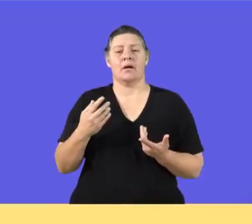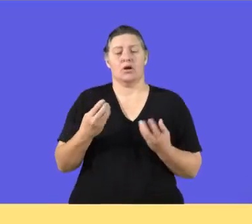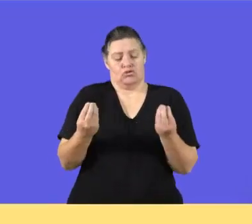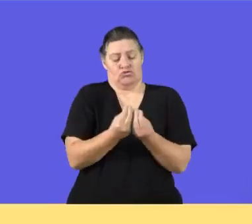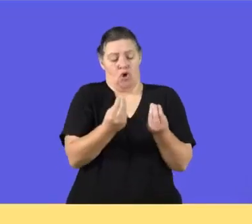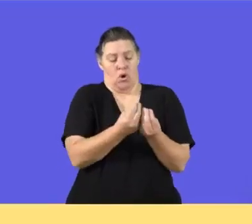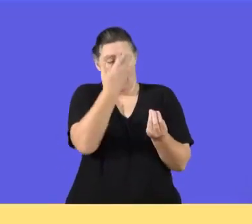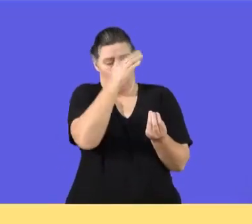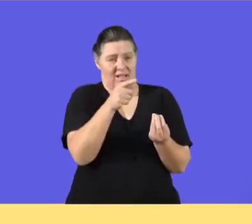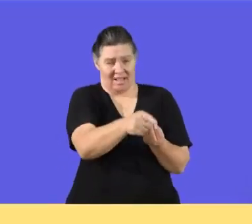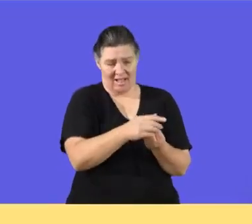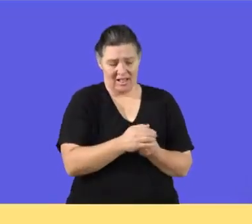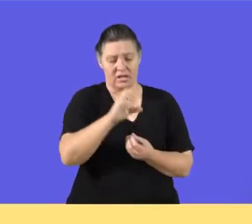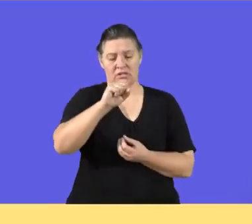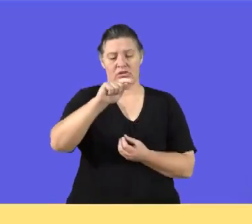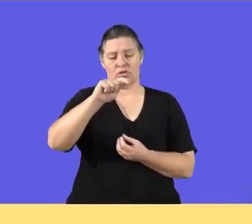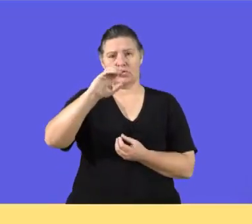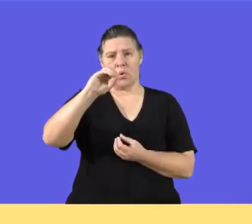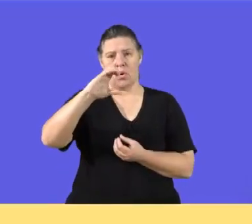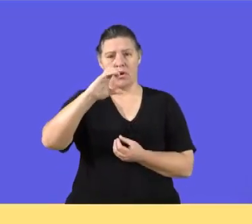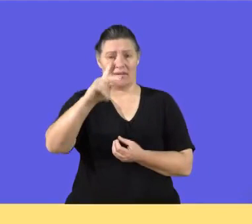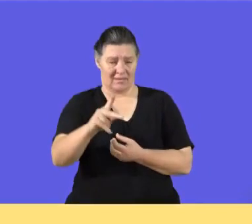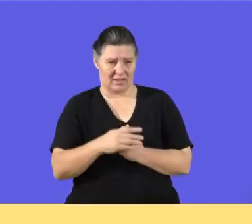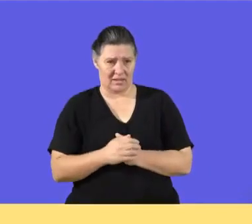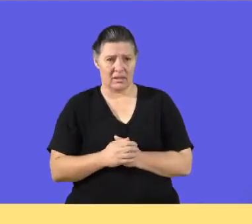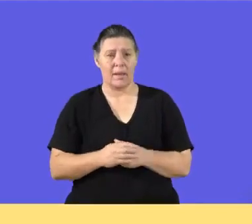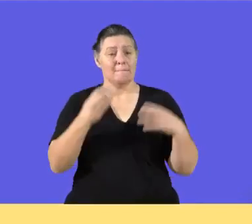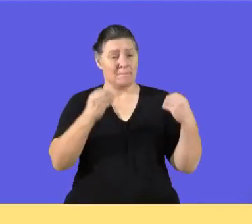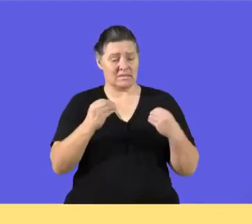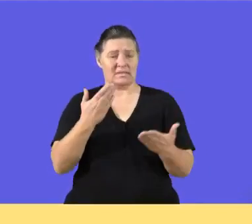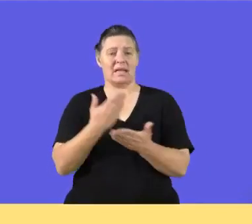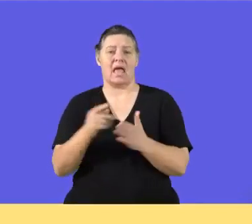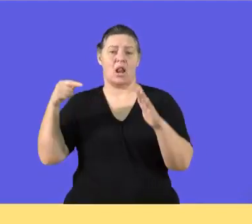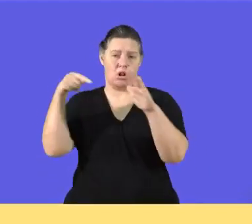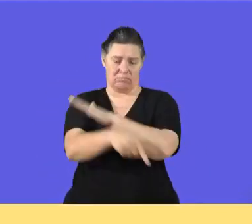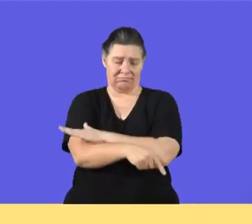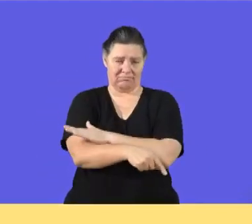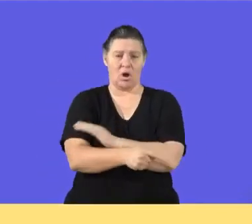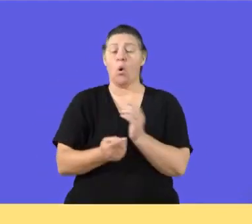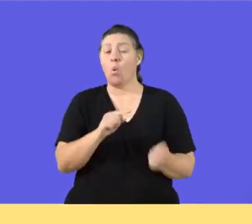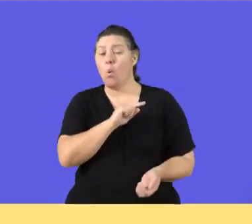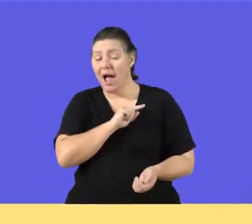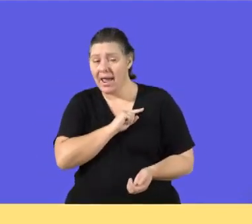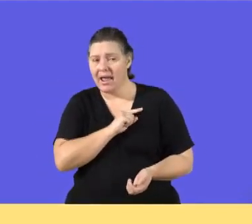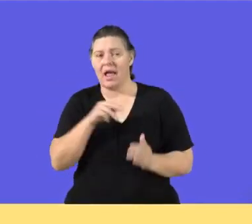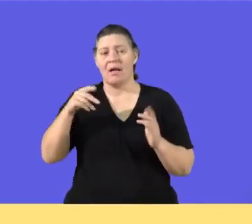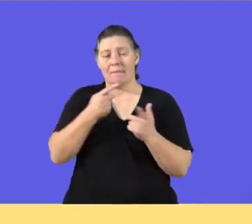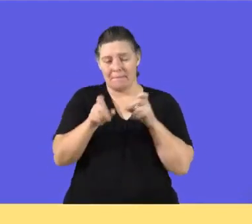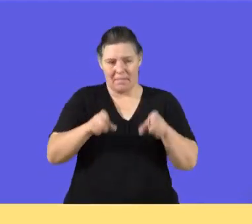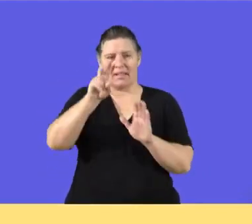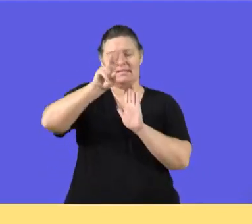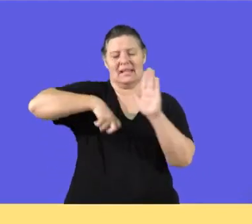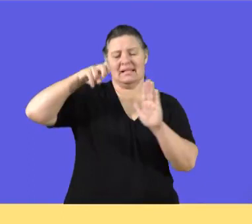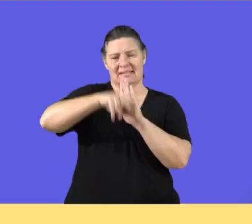at this point what is stock, all right? You know what is stock, and that businesses can experience loss of